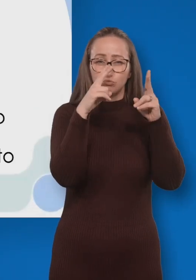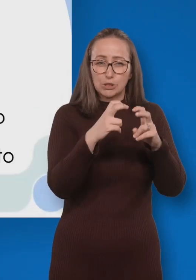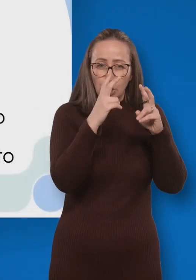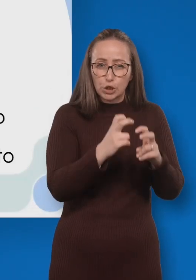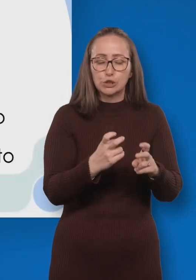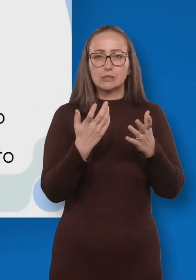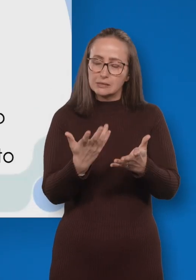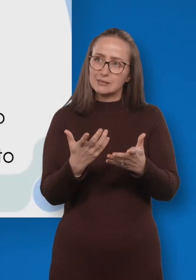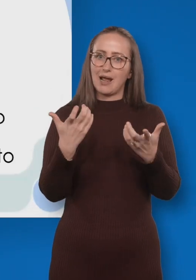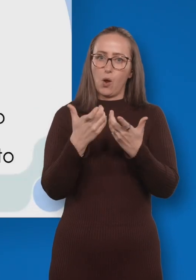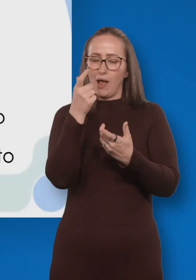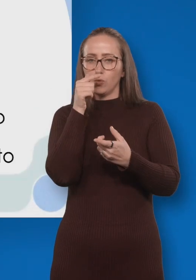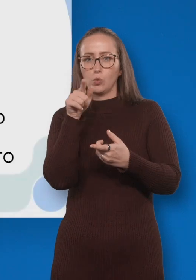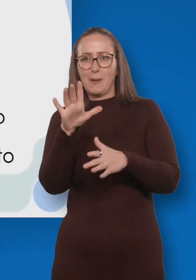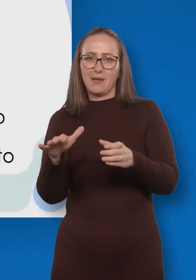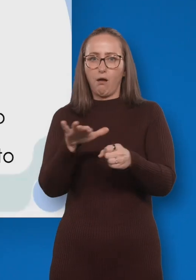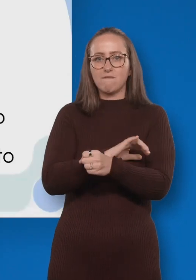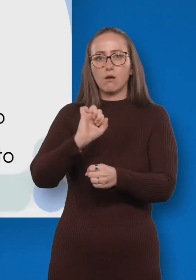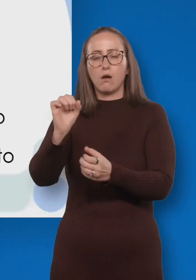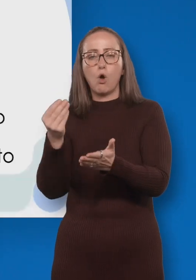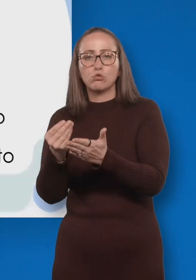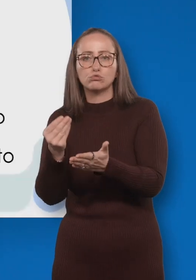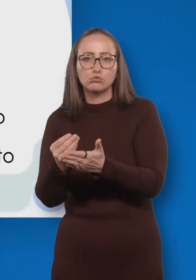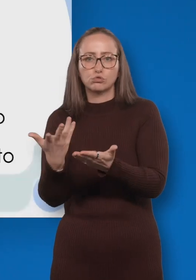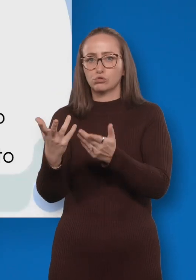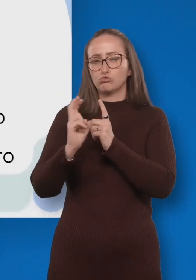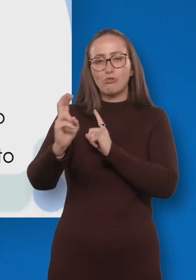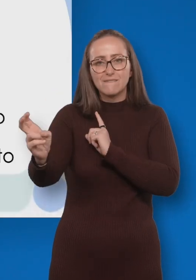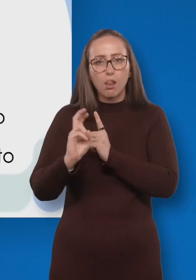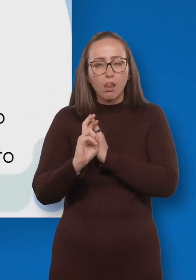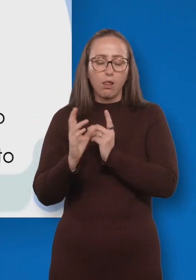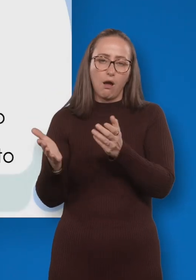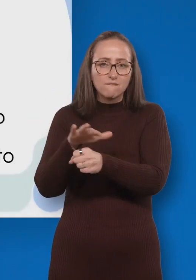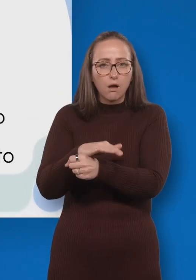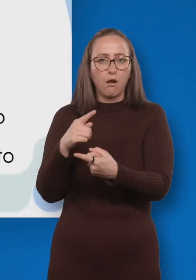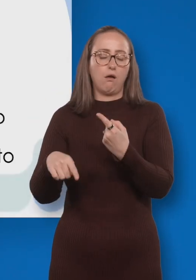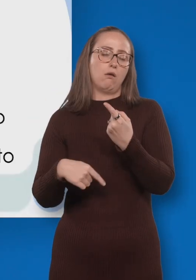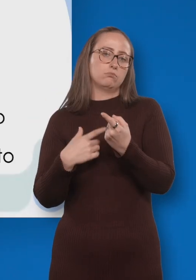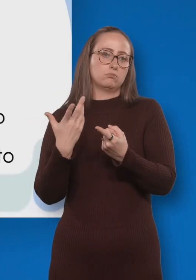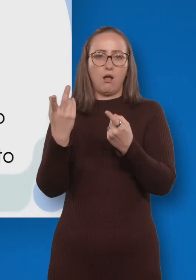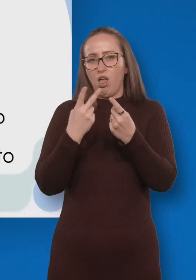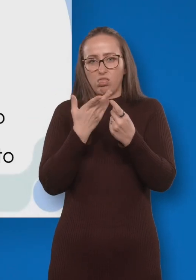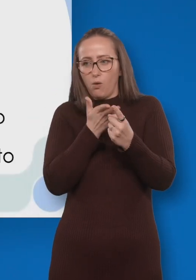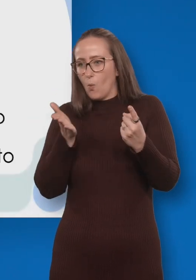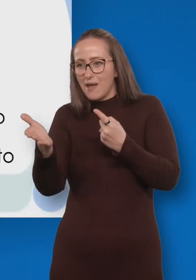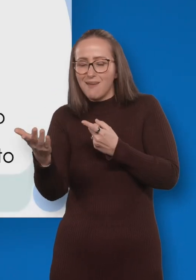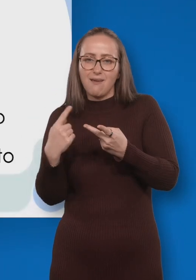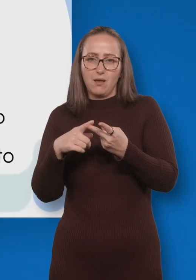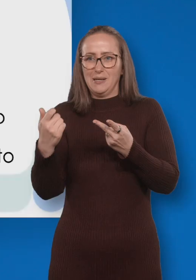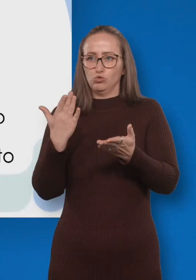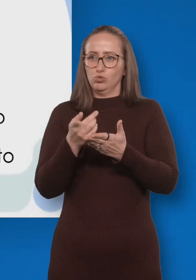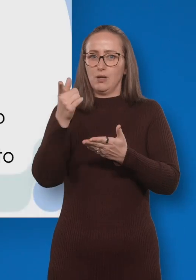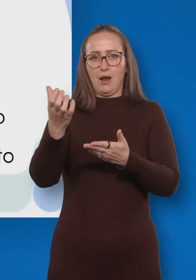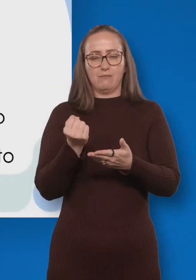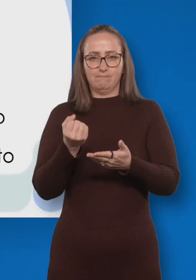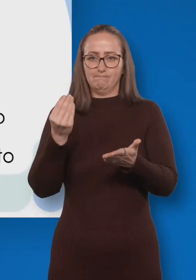can mitigate the costs for them, either by covering their travel costs or some other way of meaning that they're not going to be out